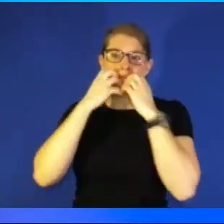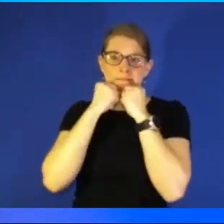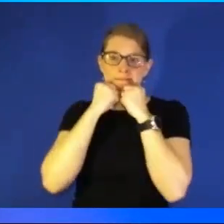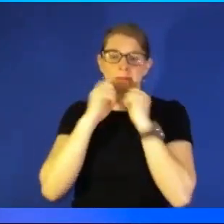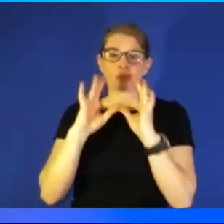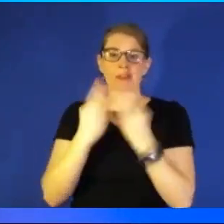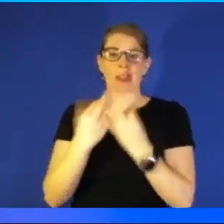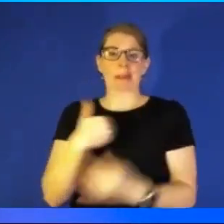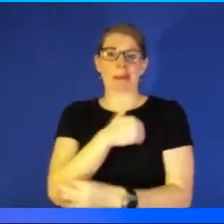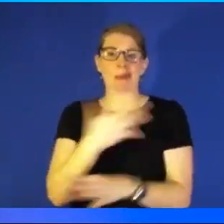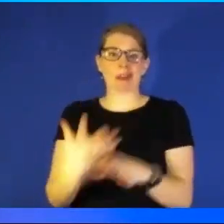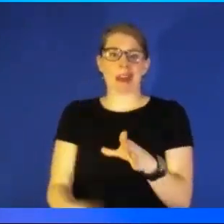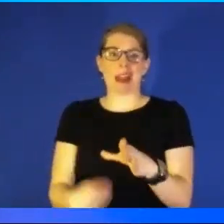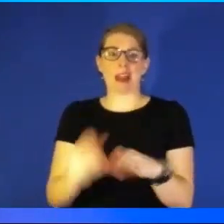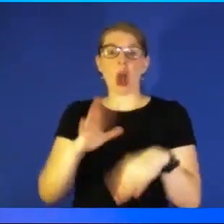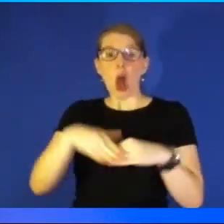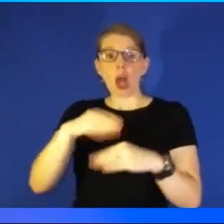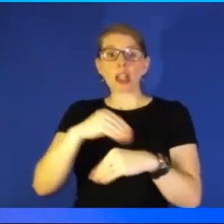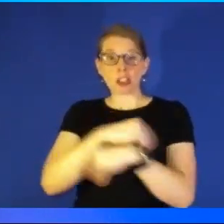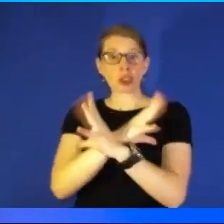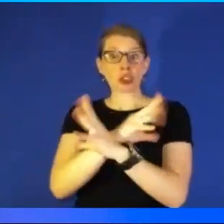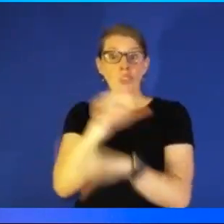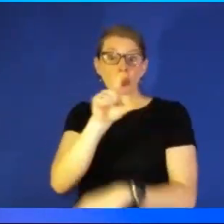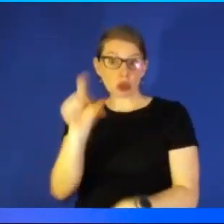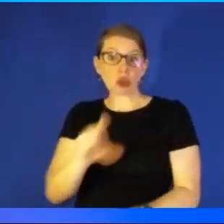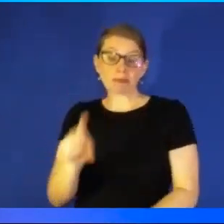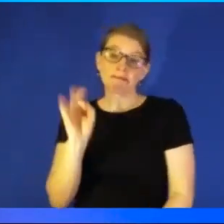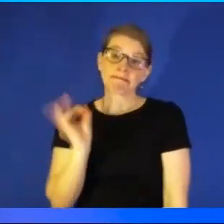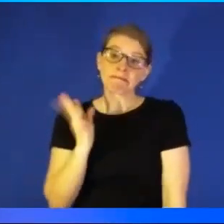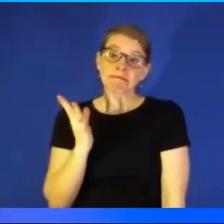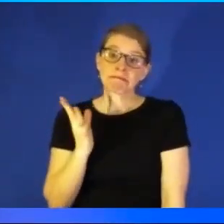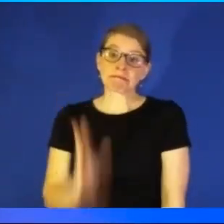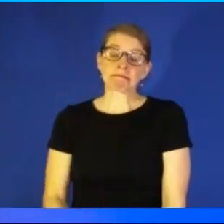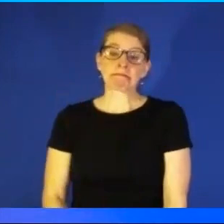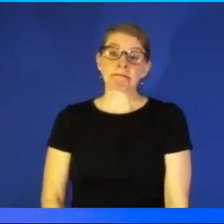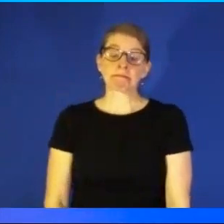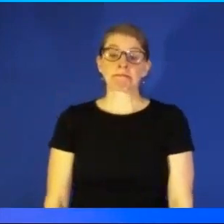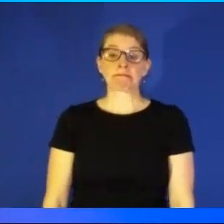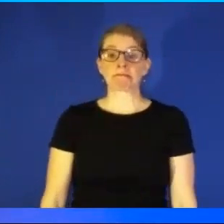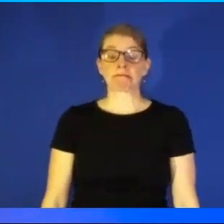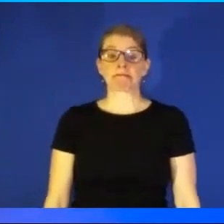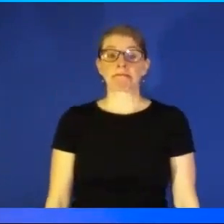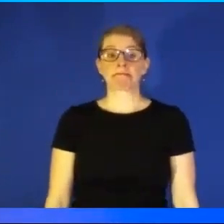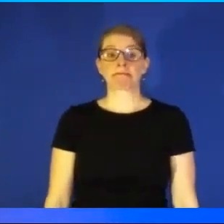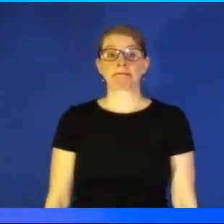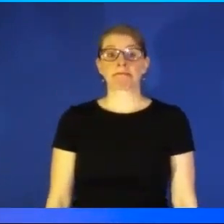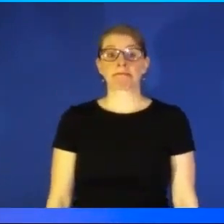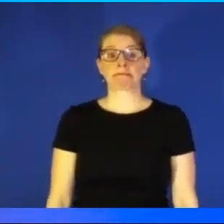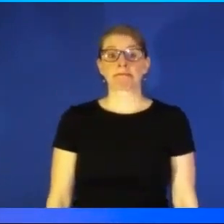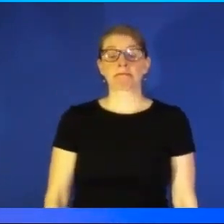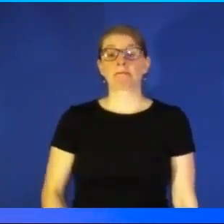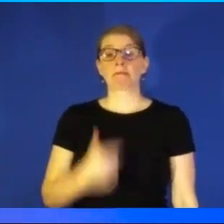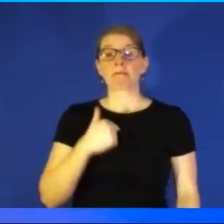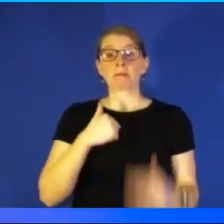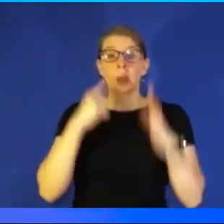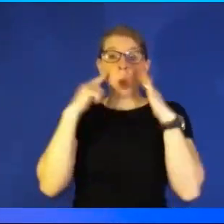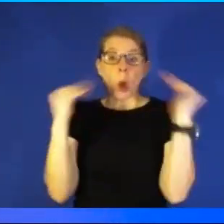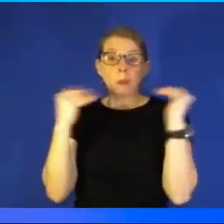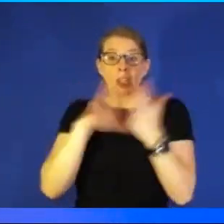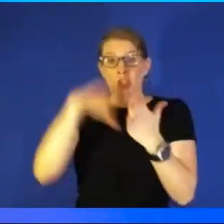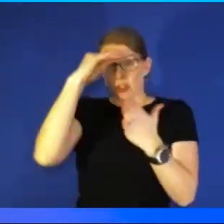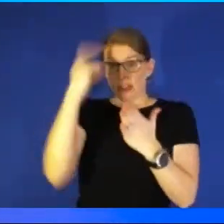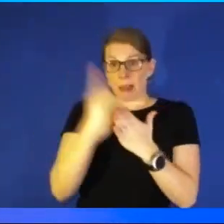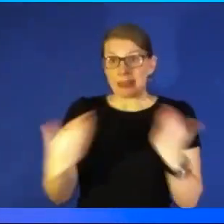Zoom is traumatic, and I hope we've learned something in how to